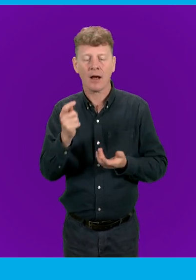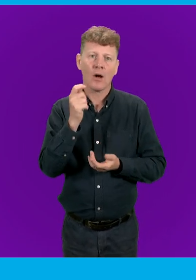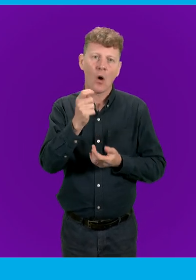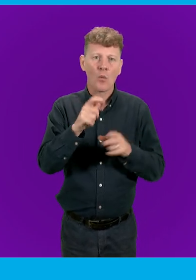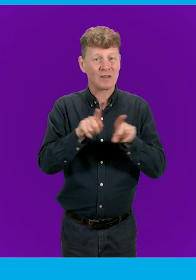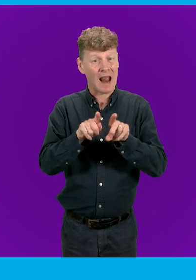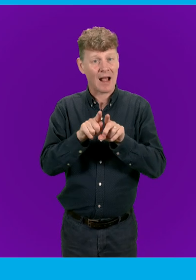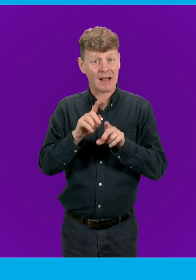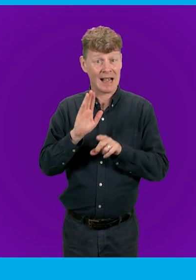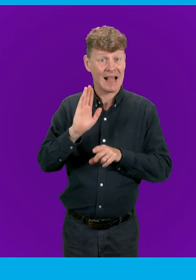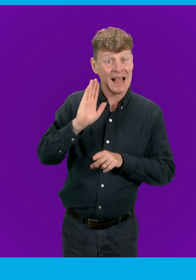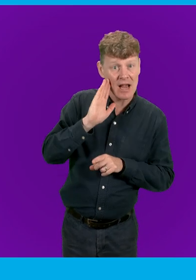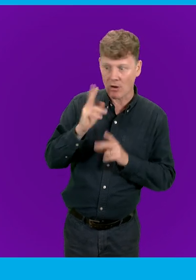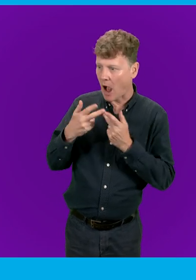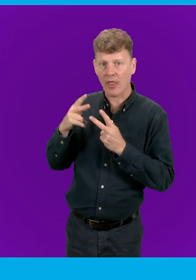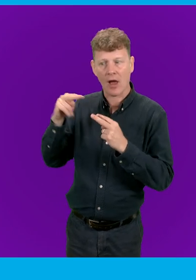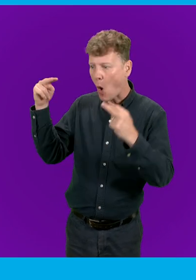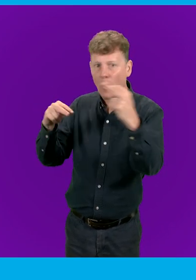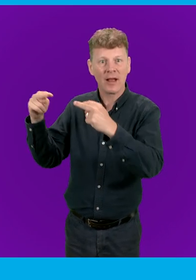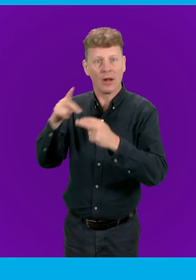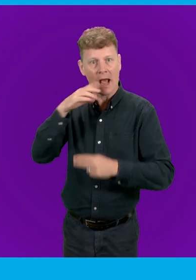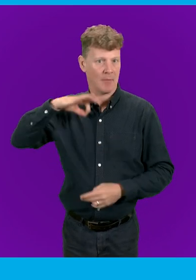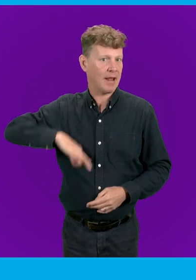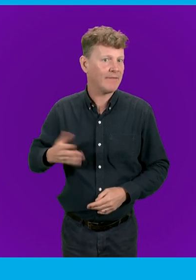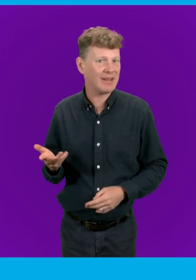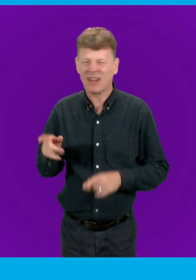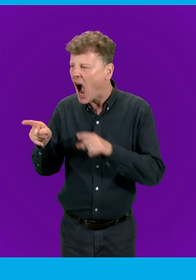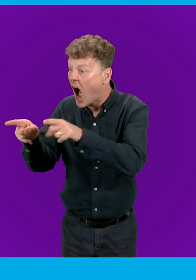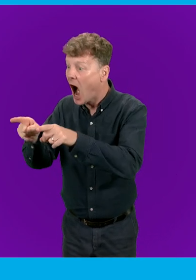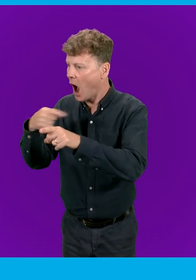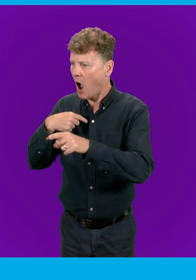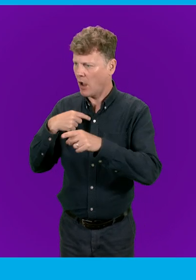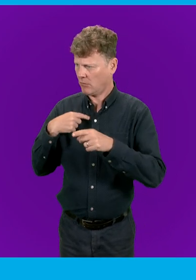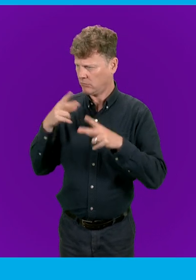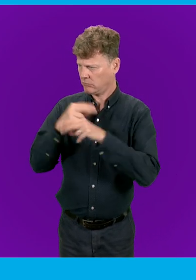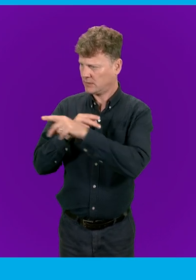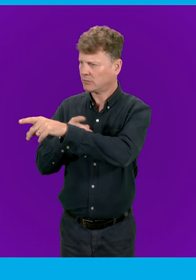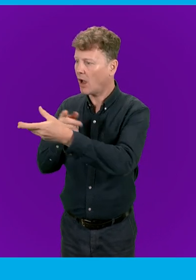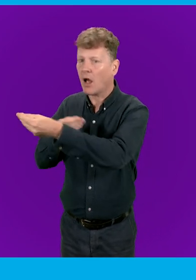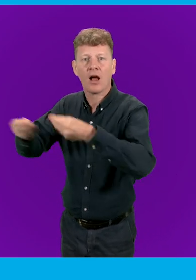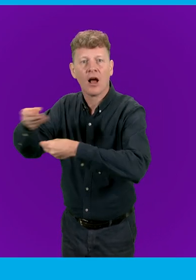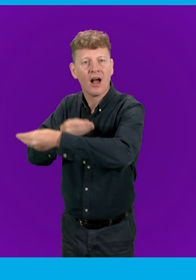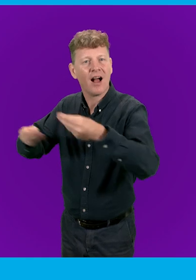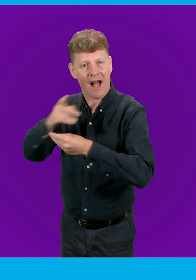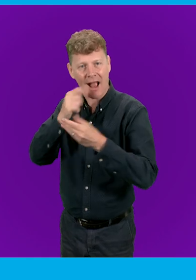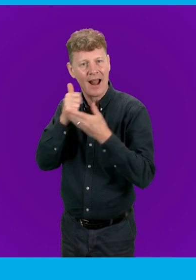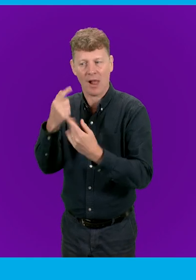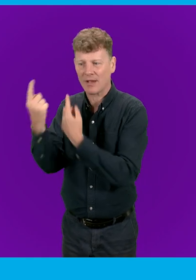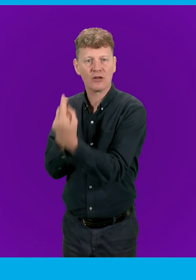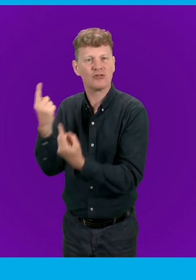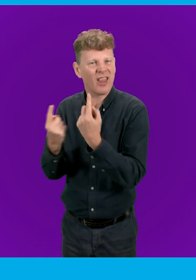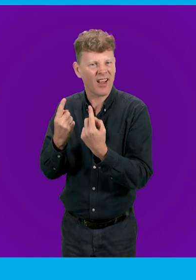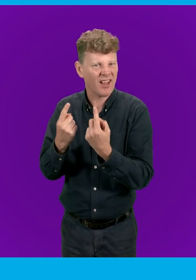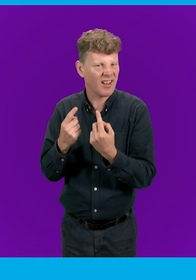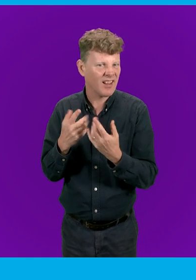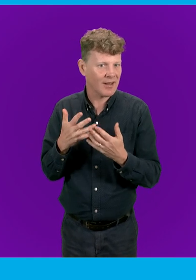hearing people's opinions, you can benefit so much and see what they've missed, and also help people see that they need to learn it,